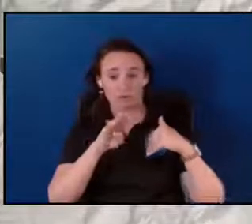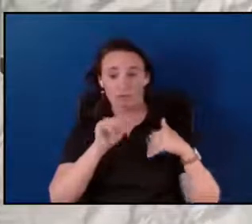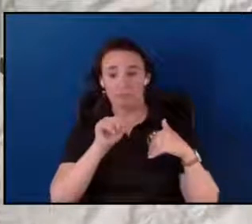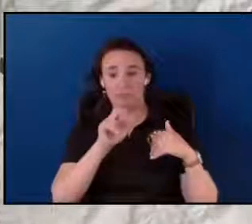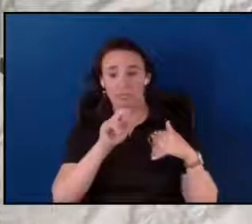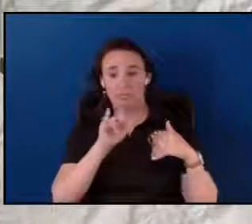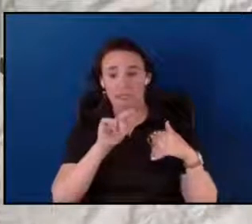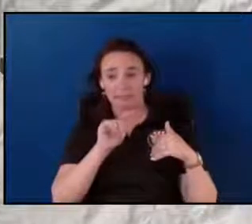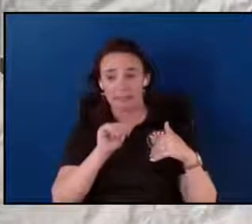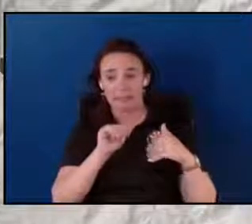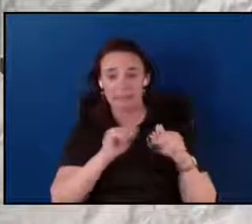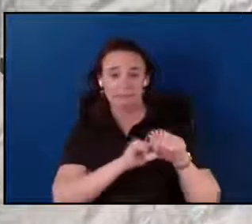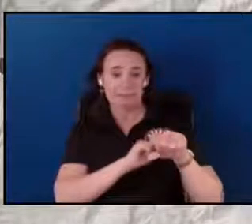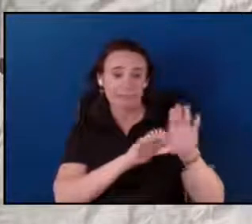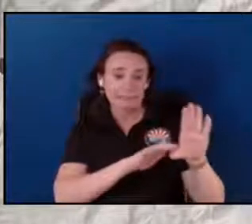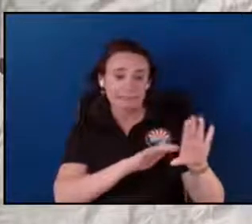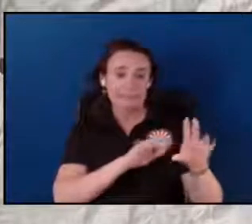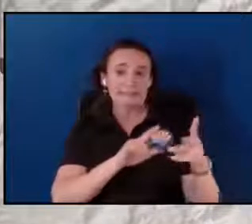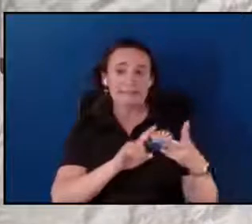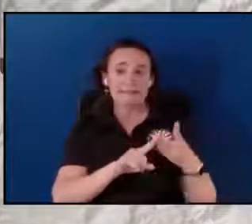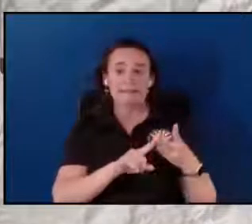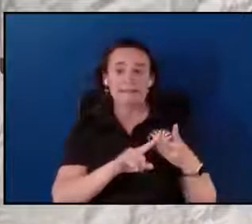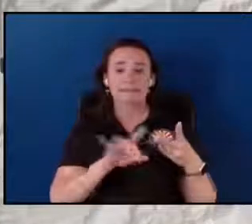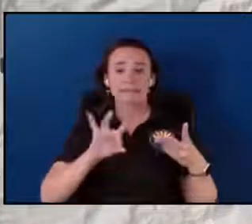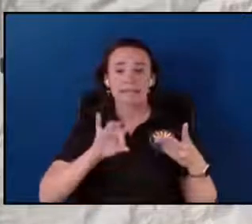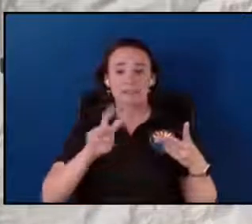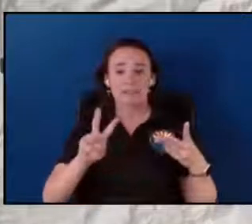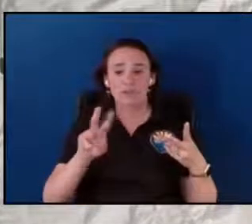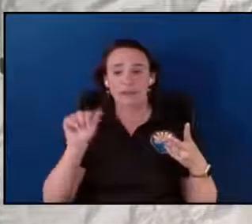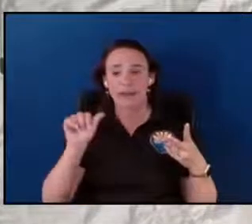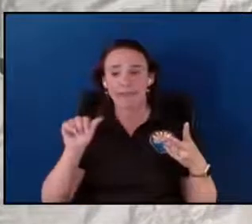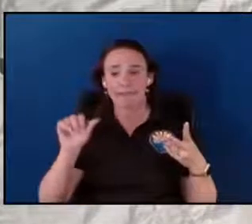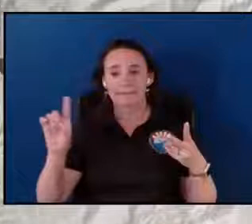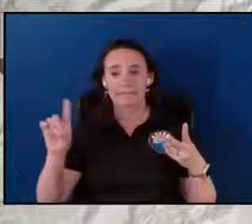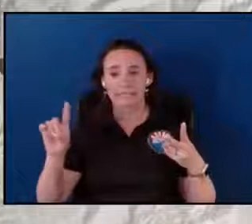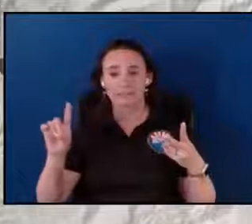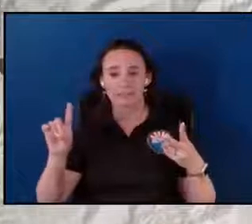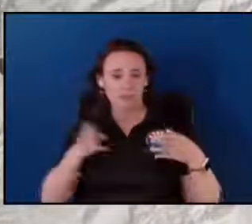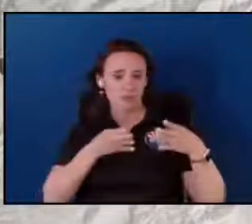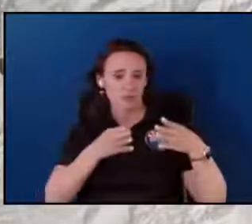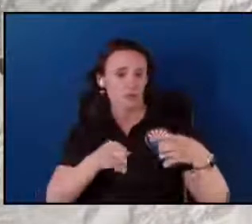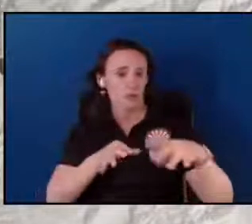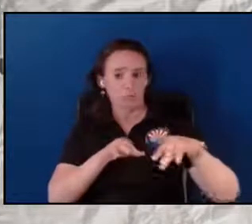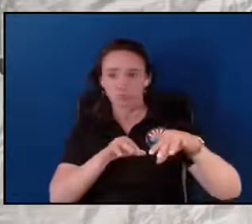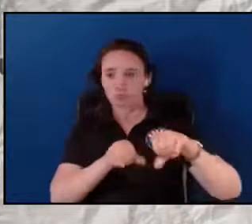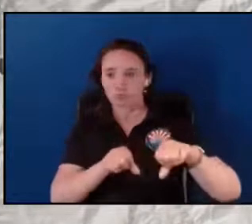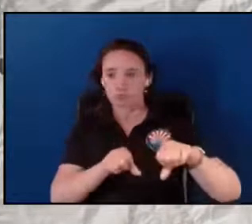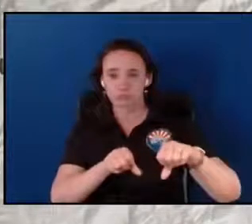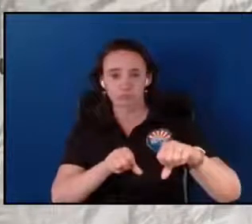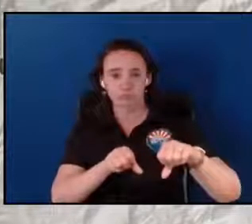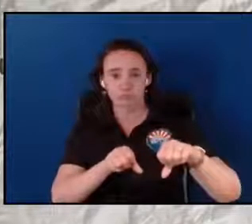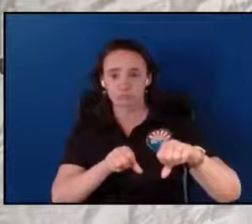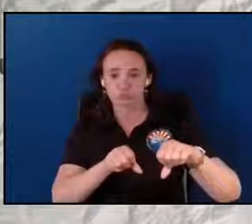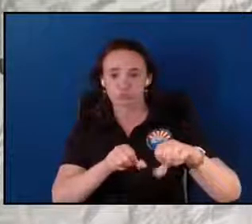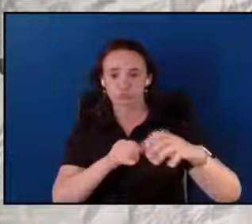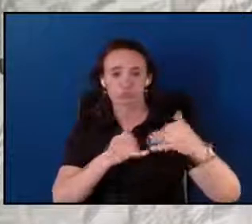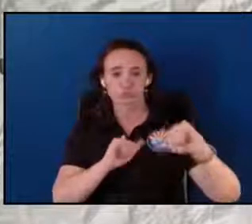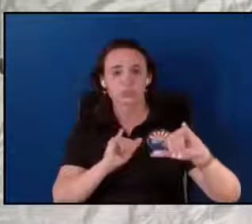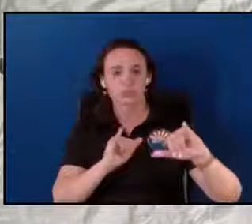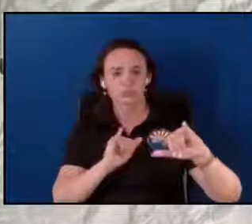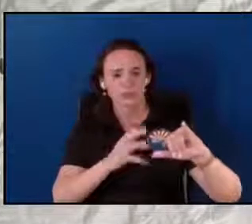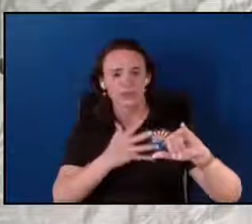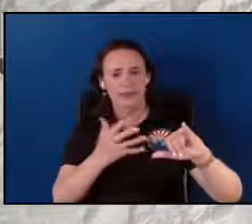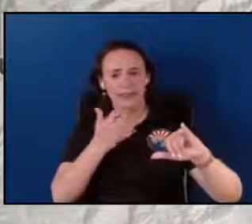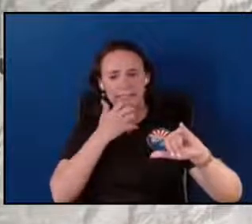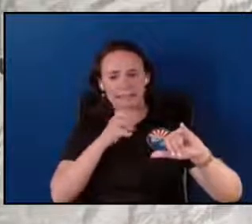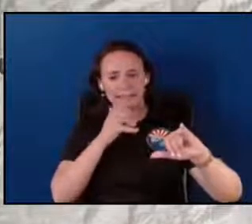the 82 Alpha Delta Road, that's all still holding. We did get quite a bit of heat coming out of the middle